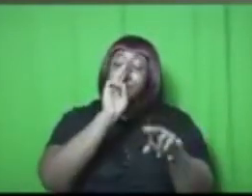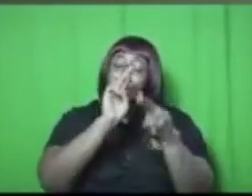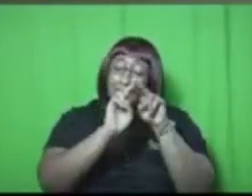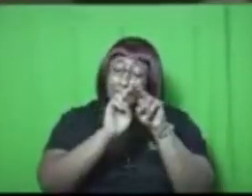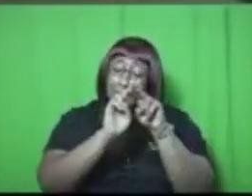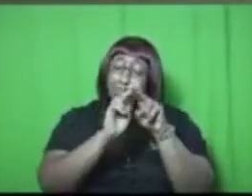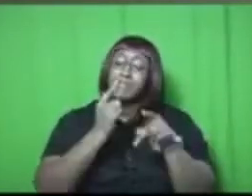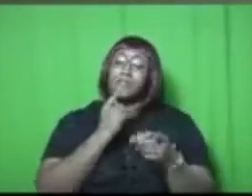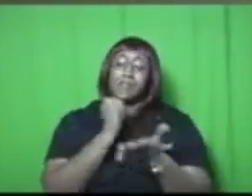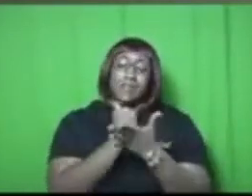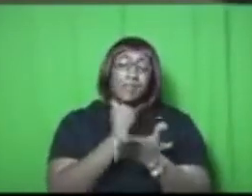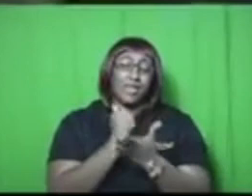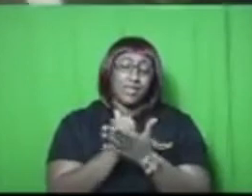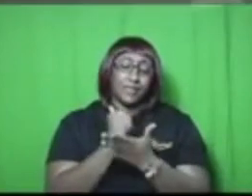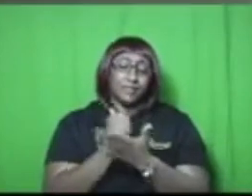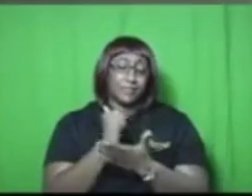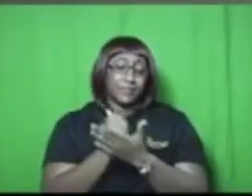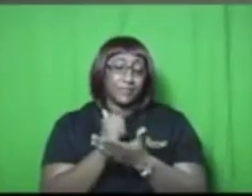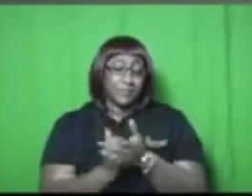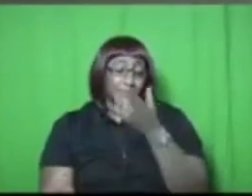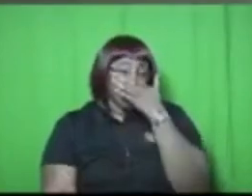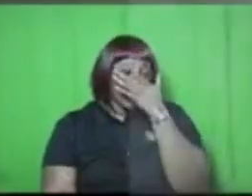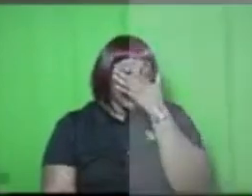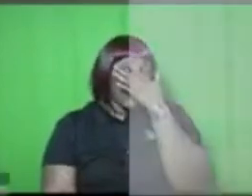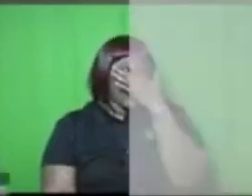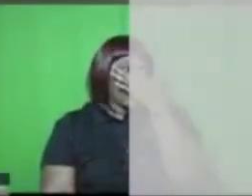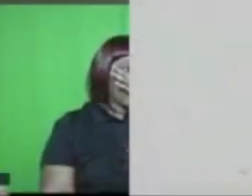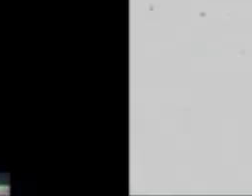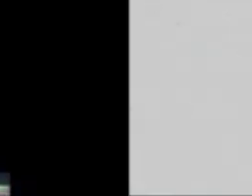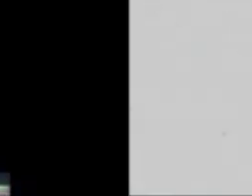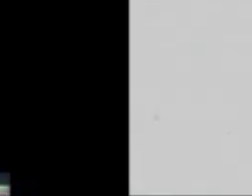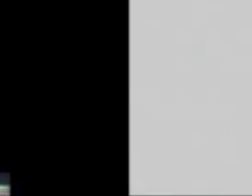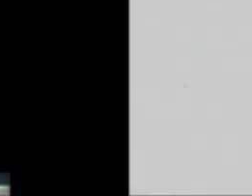believe say amen. All he cares